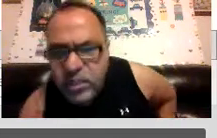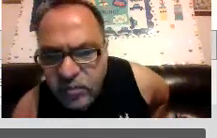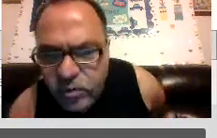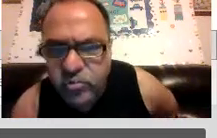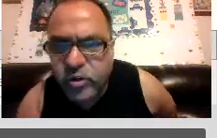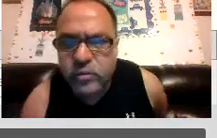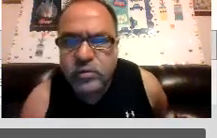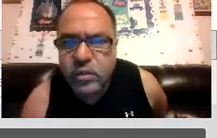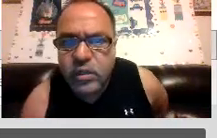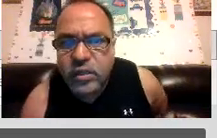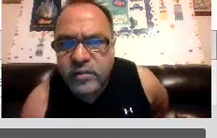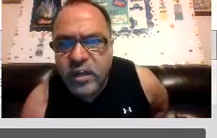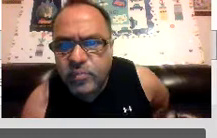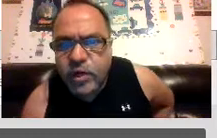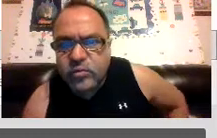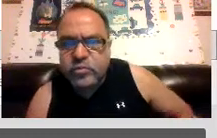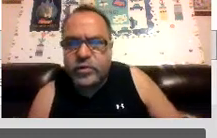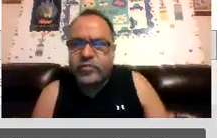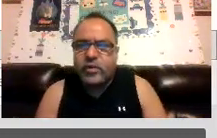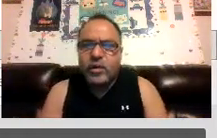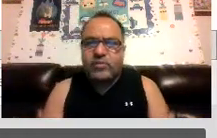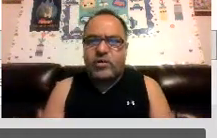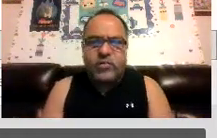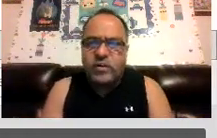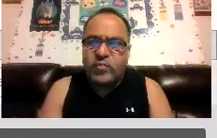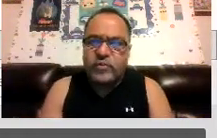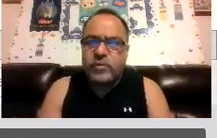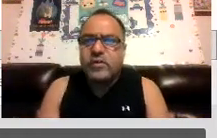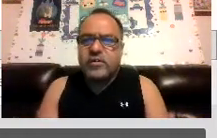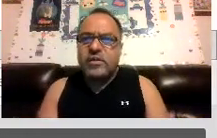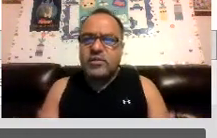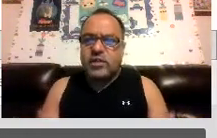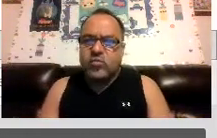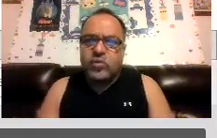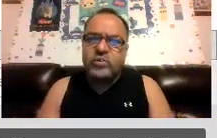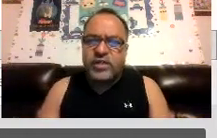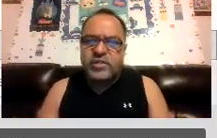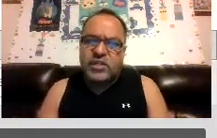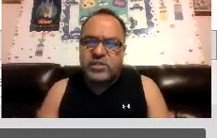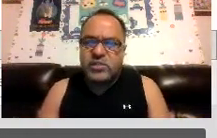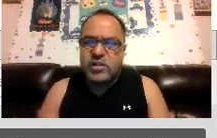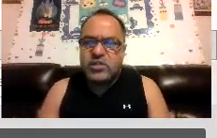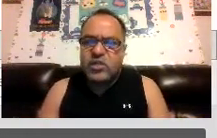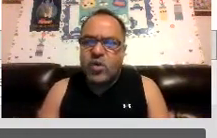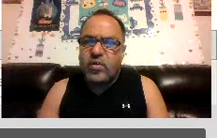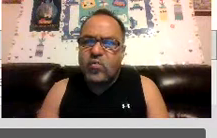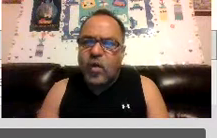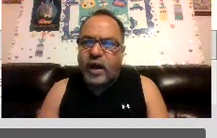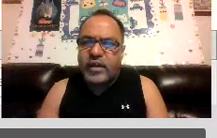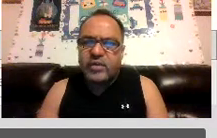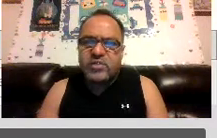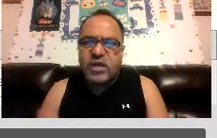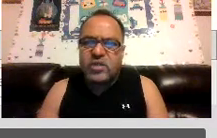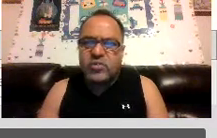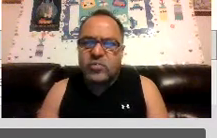they were hiking if they were on a trail. Tala and Pac were twins, but they were very different. Tala looked at the world as a scientist. She wanted to know